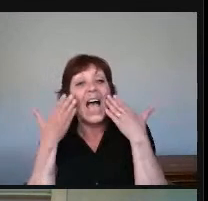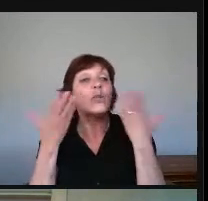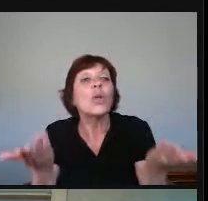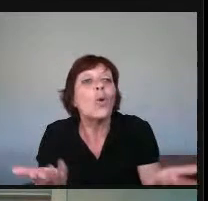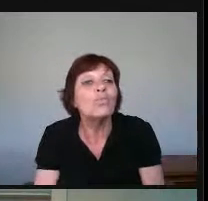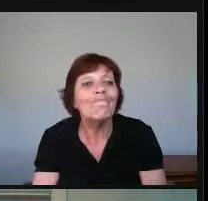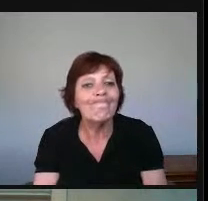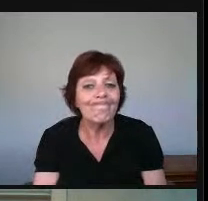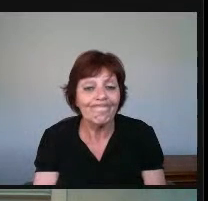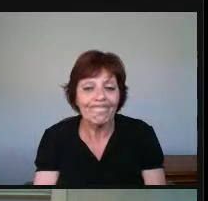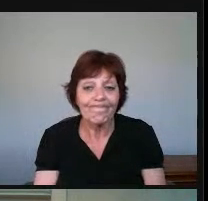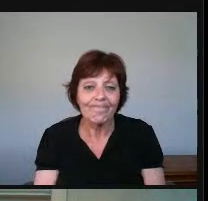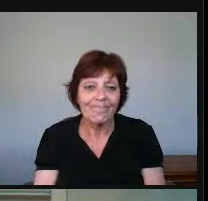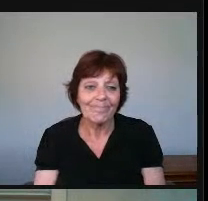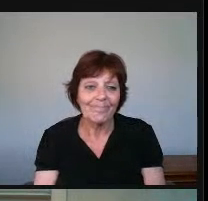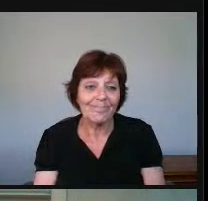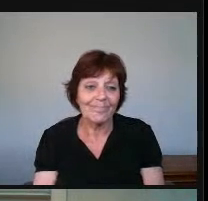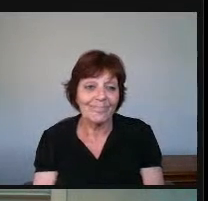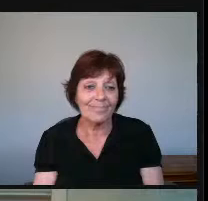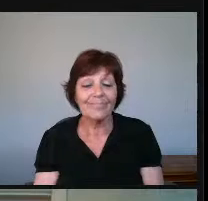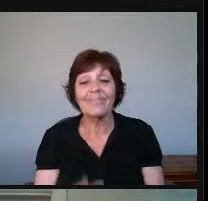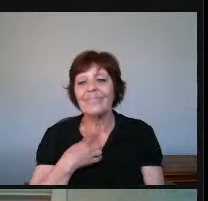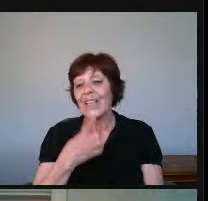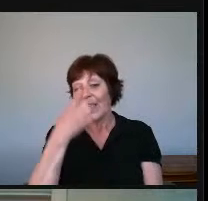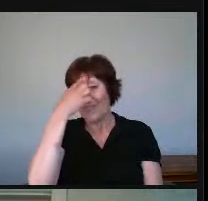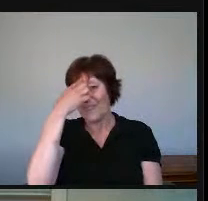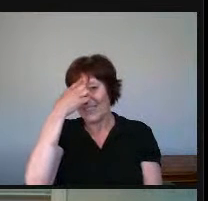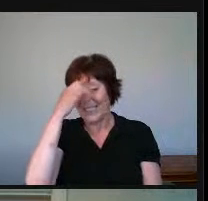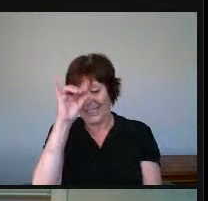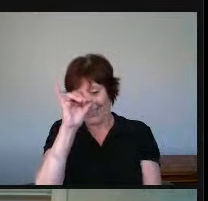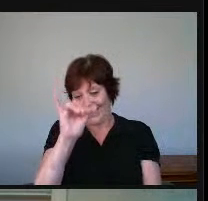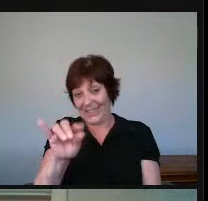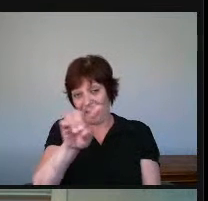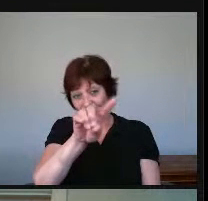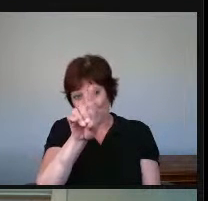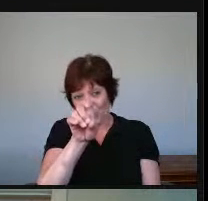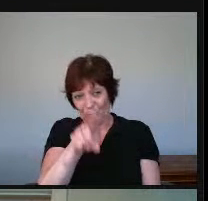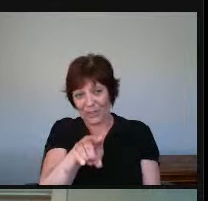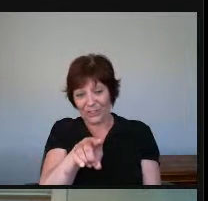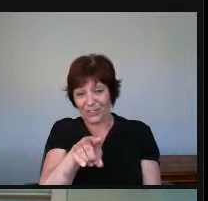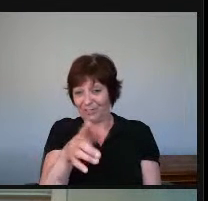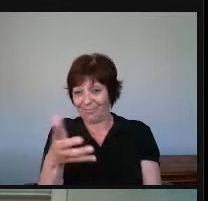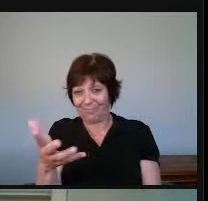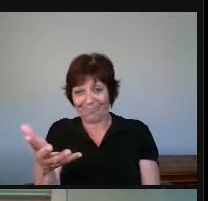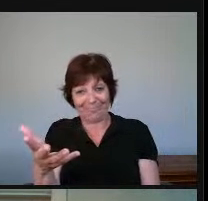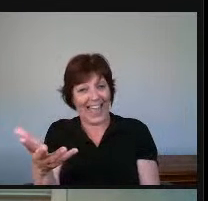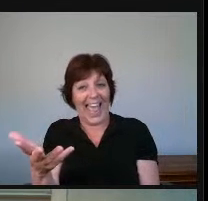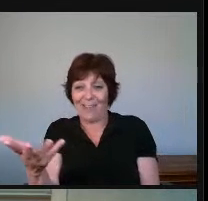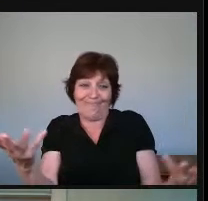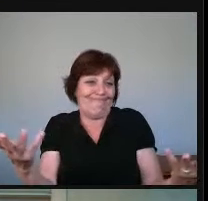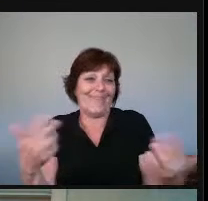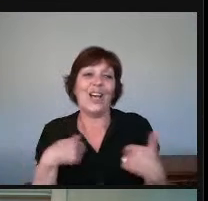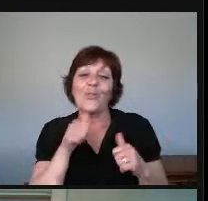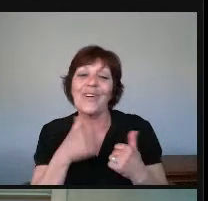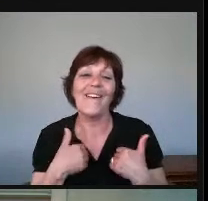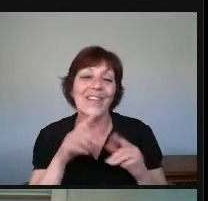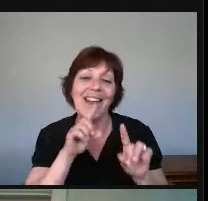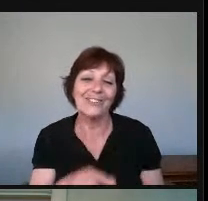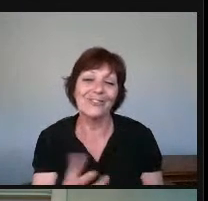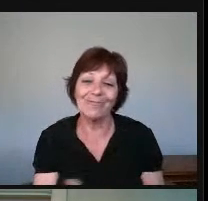know. I think that's a question that they're going to have to answer, and I don't have the answer to that.